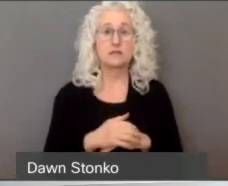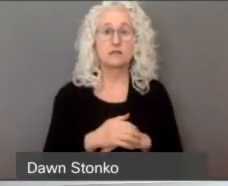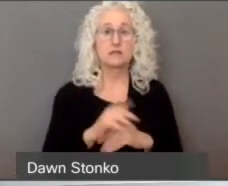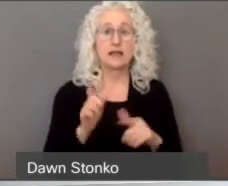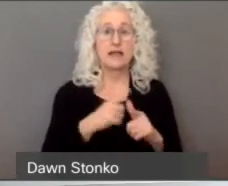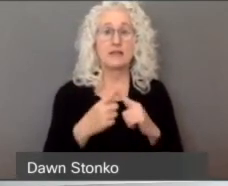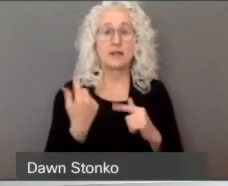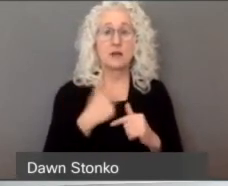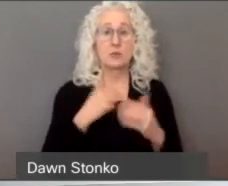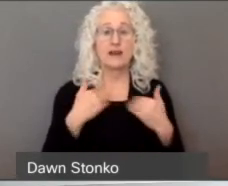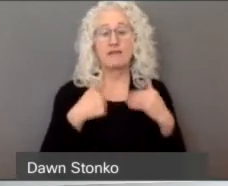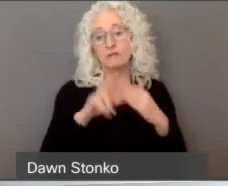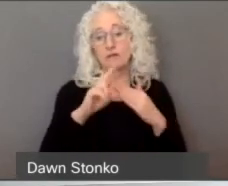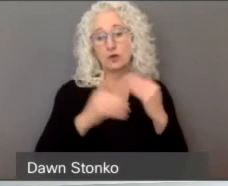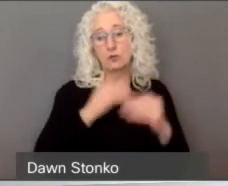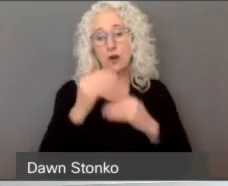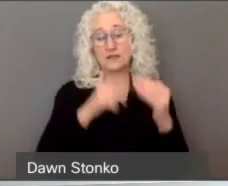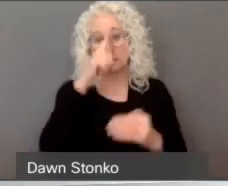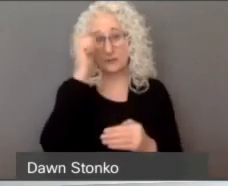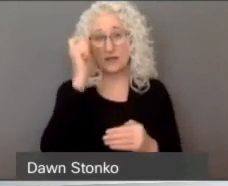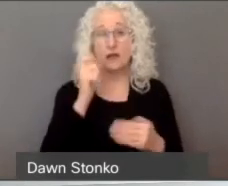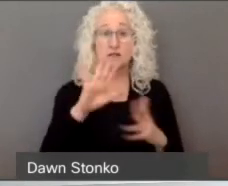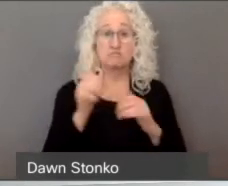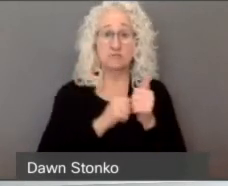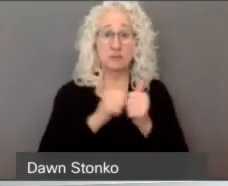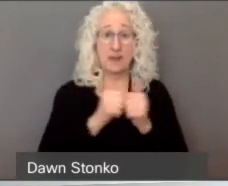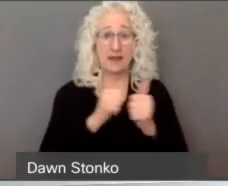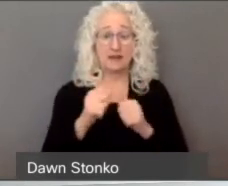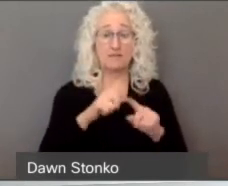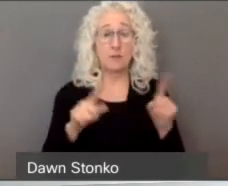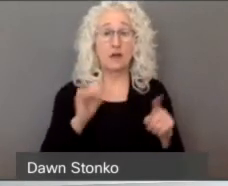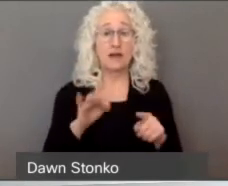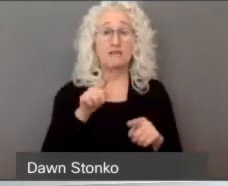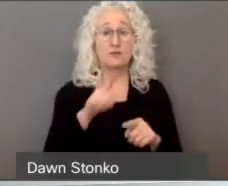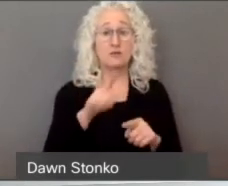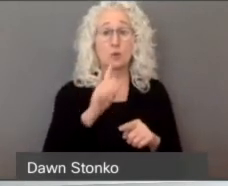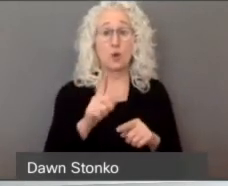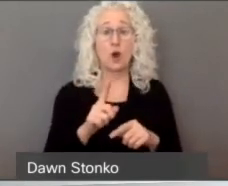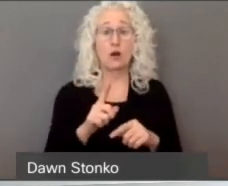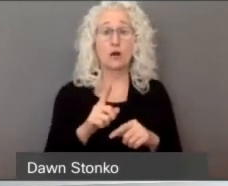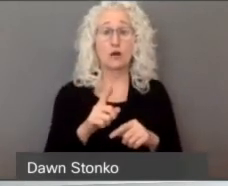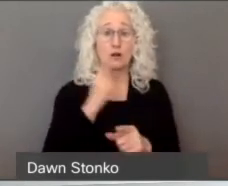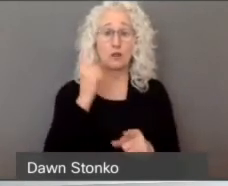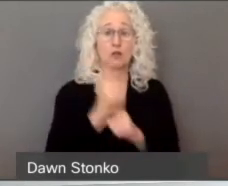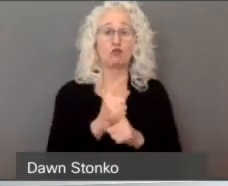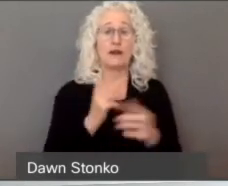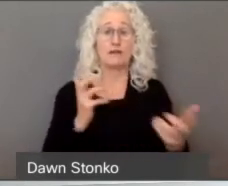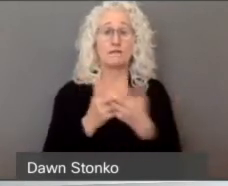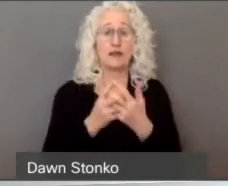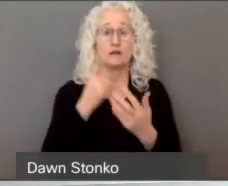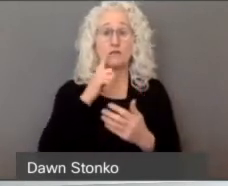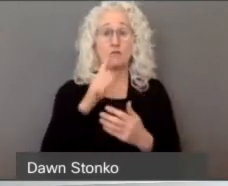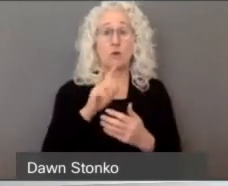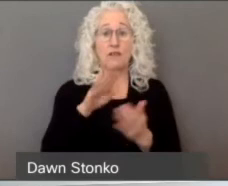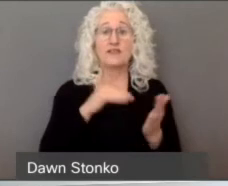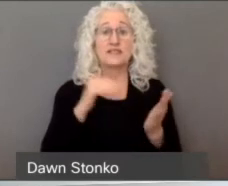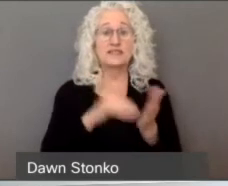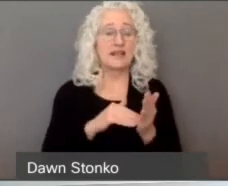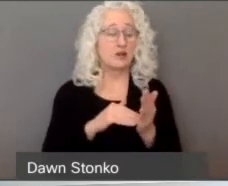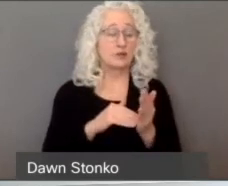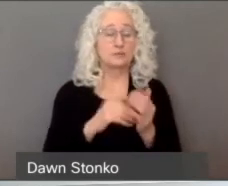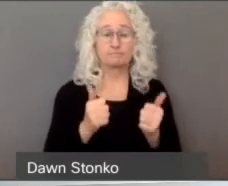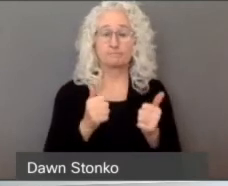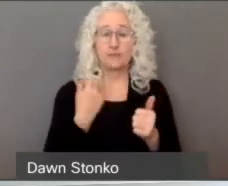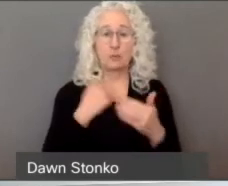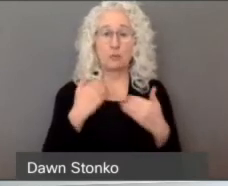a review process because it is fairly competitive. But if you are, you know, the right fit for the center, and we have